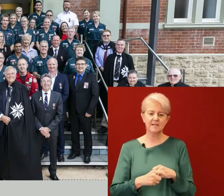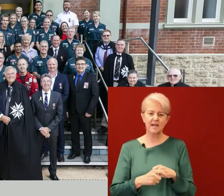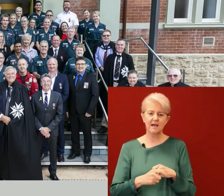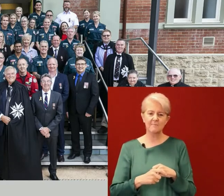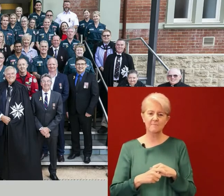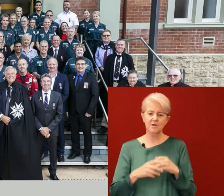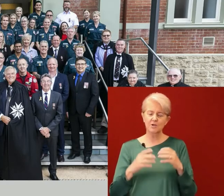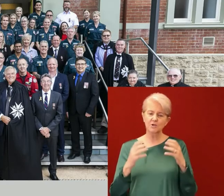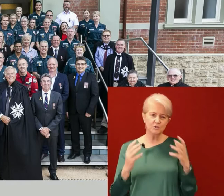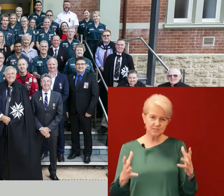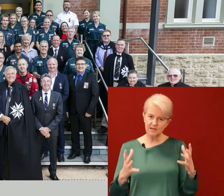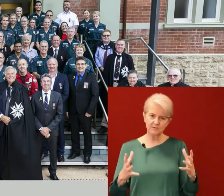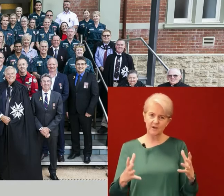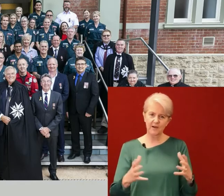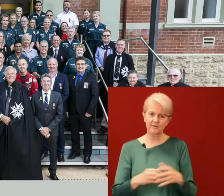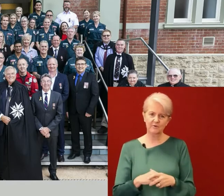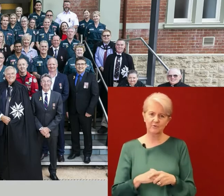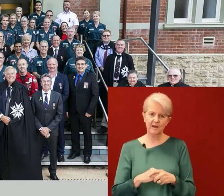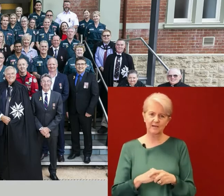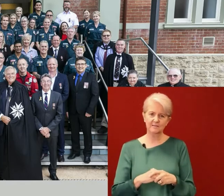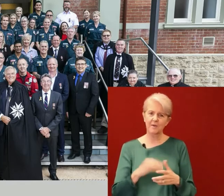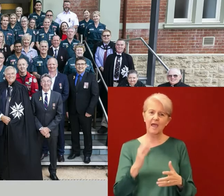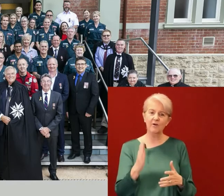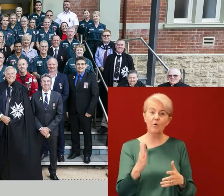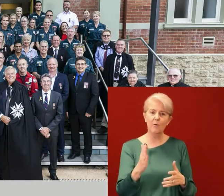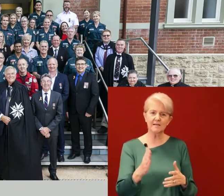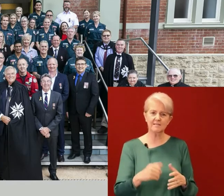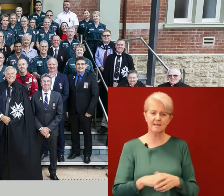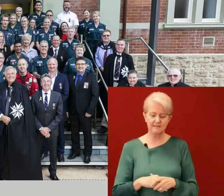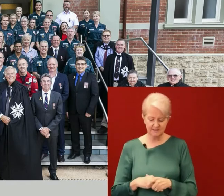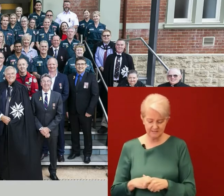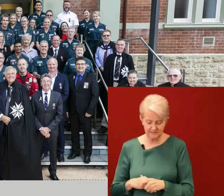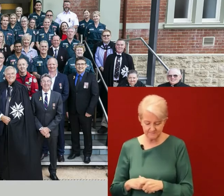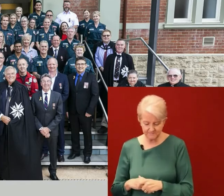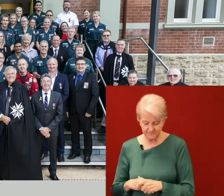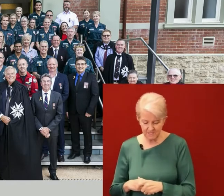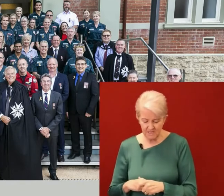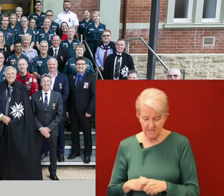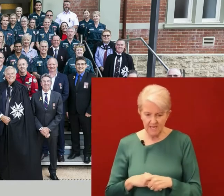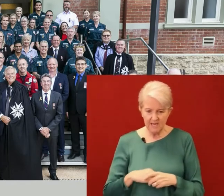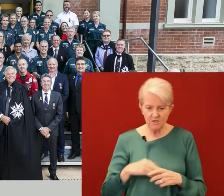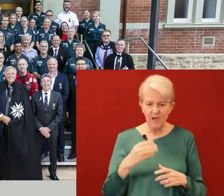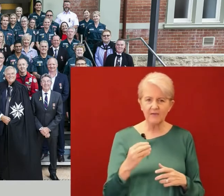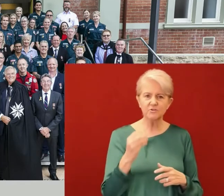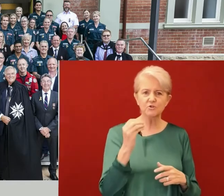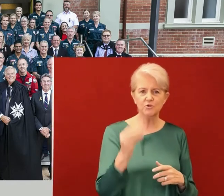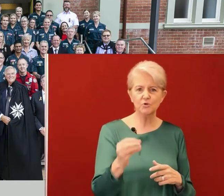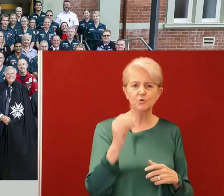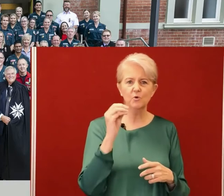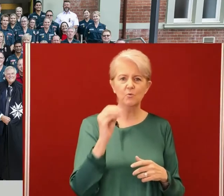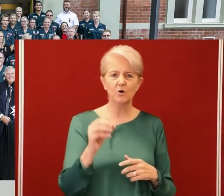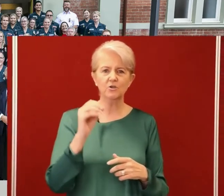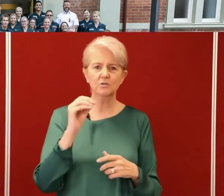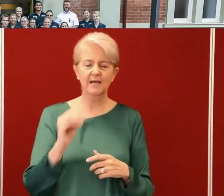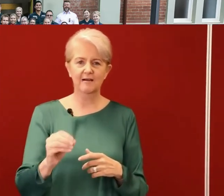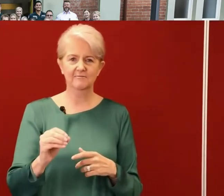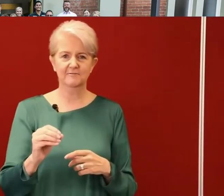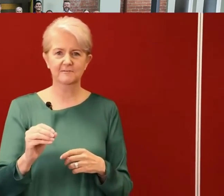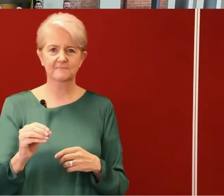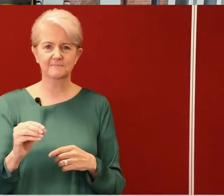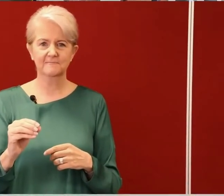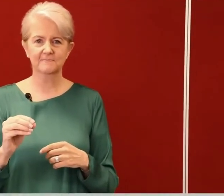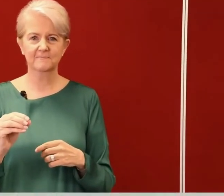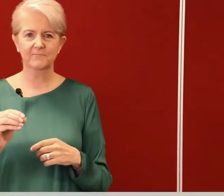And you just have to go out there and create them and always say yes. You have to do what you